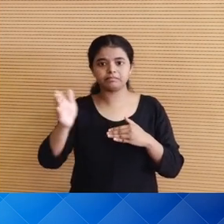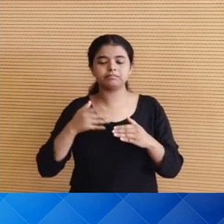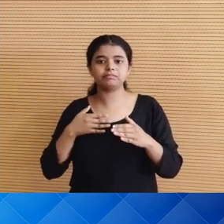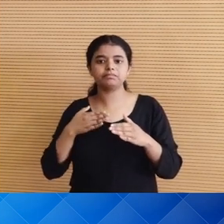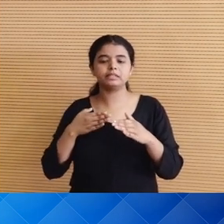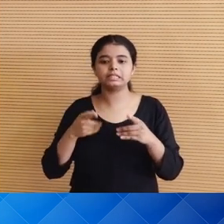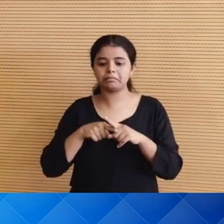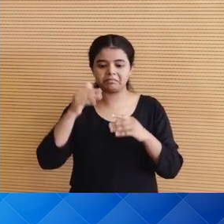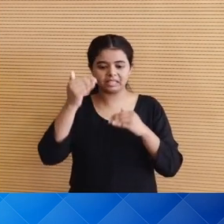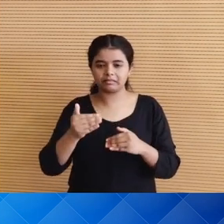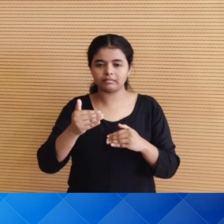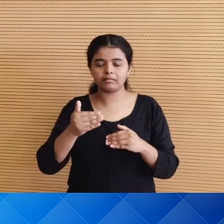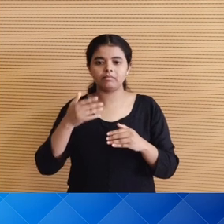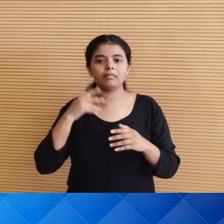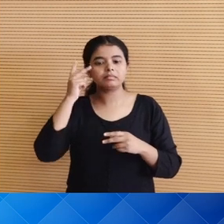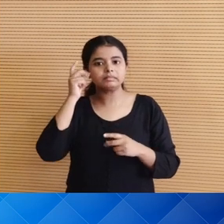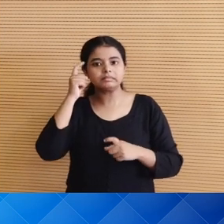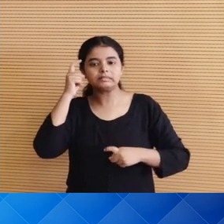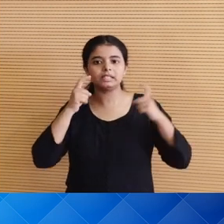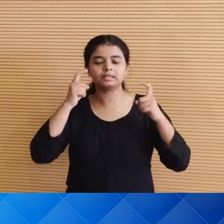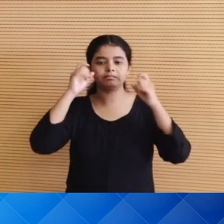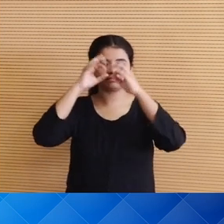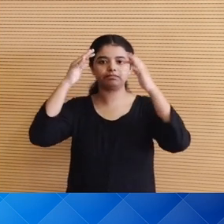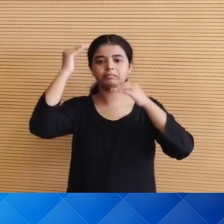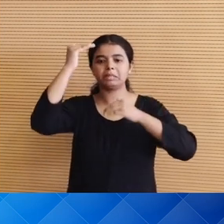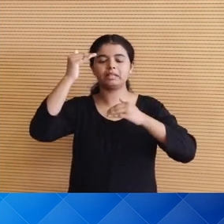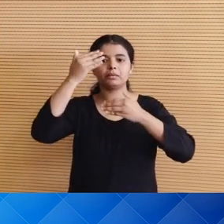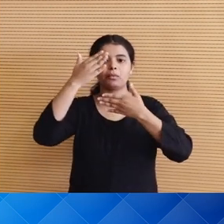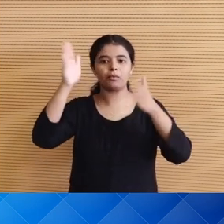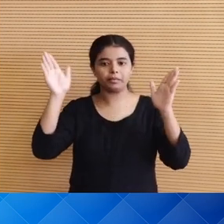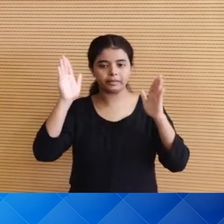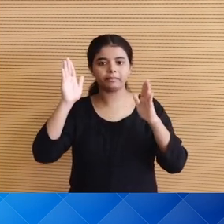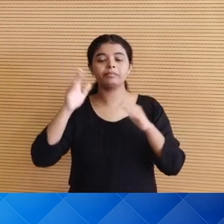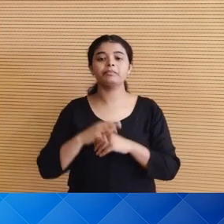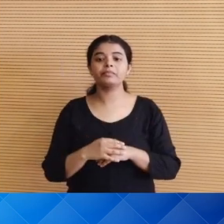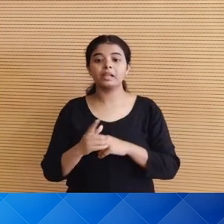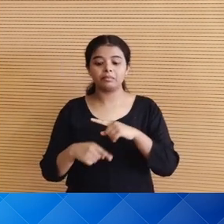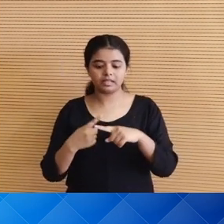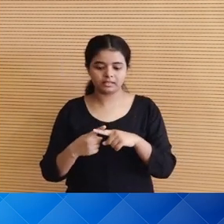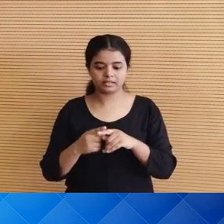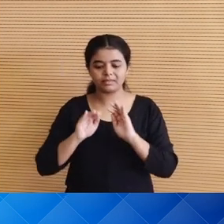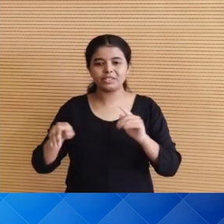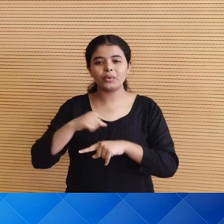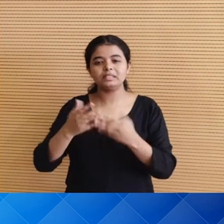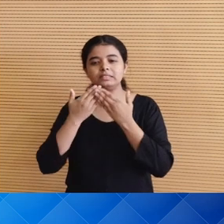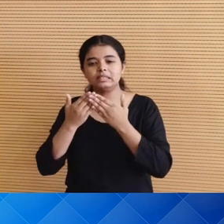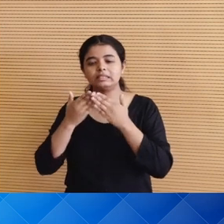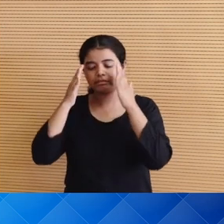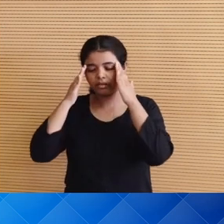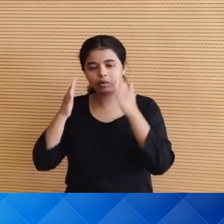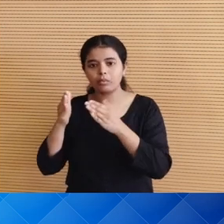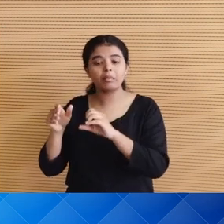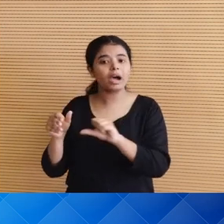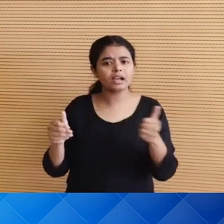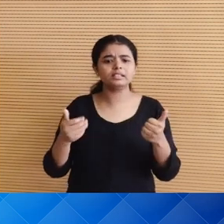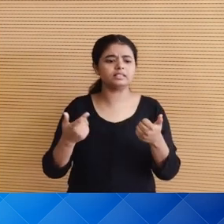think critically. Apart from that, children should also be engaged in arts, craft, music,